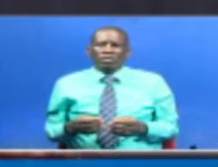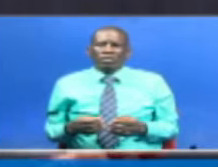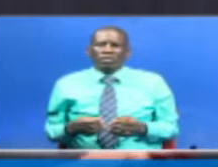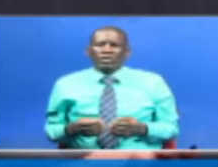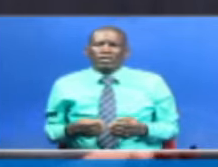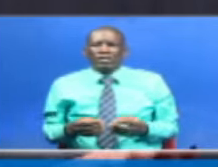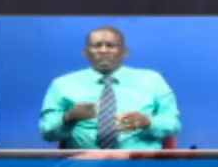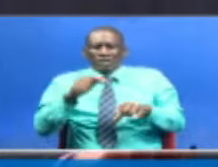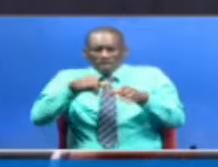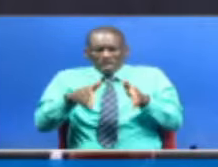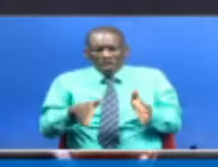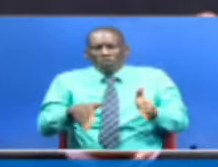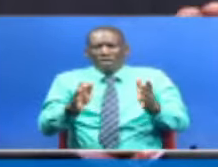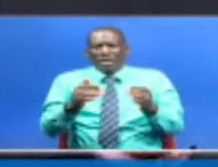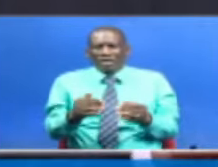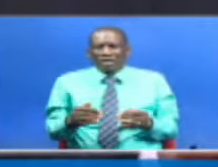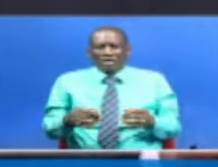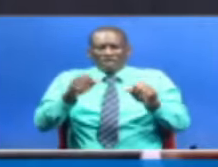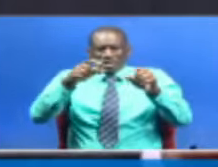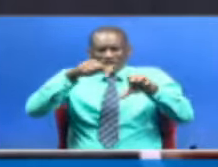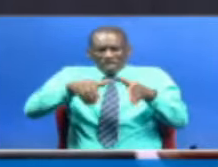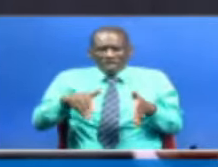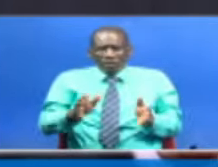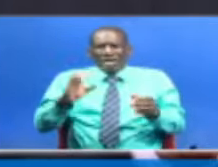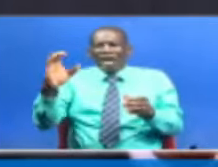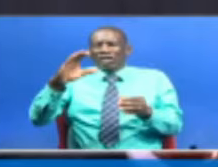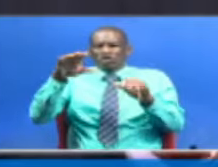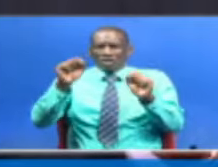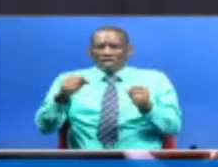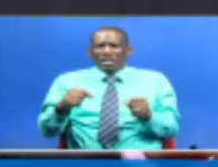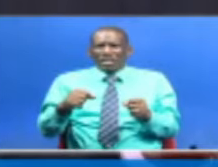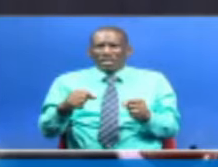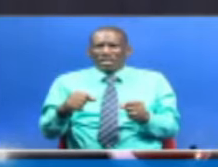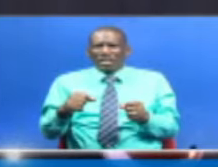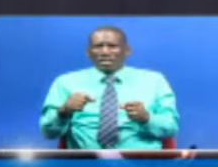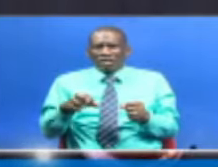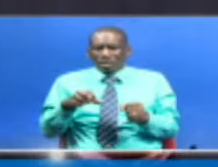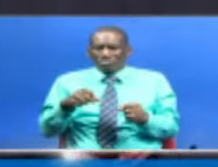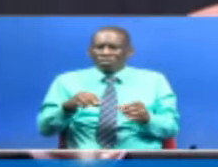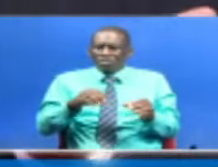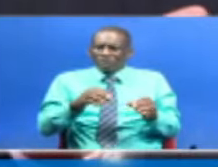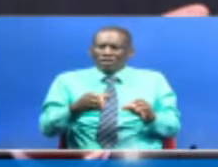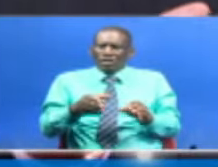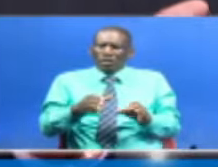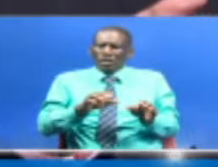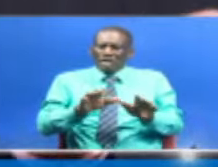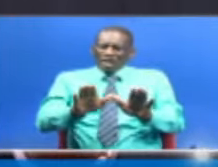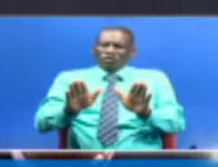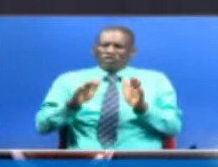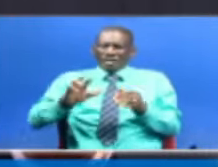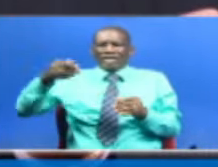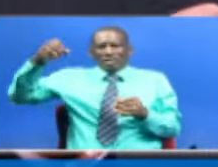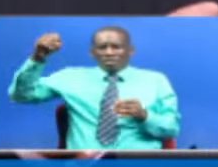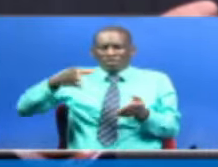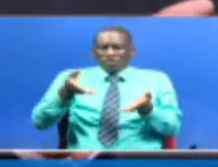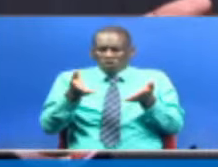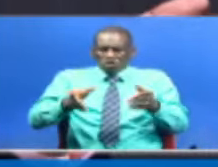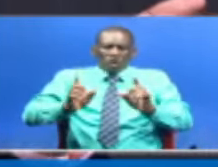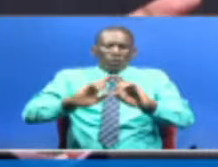In a way, though a customer could be walking away from Kenya Power, today we are not yet seeing